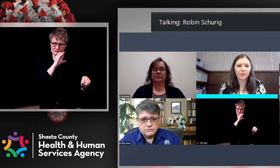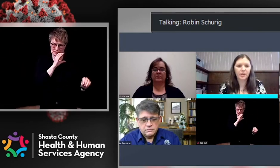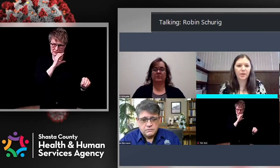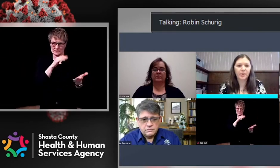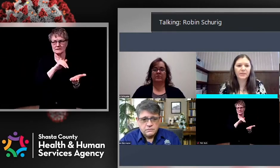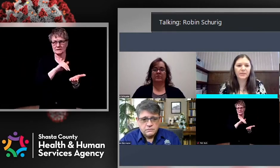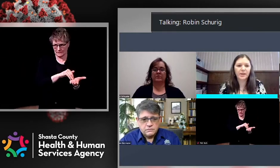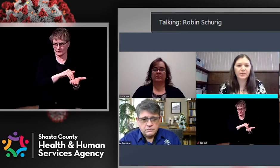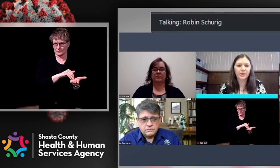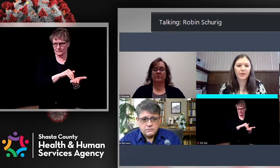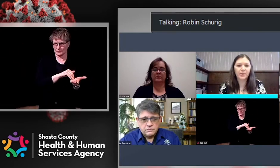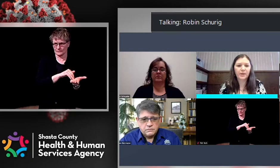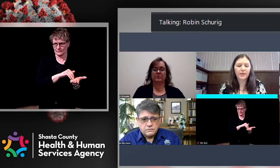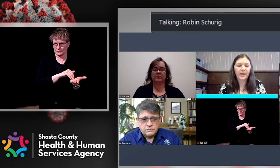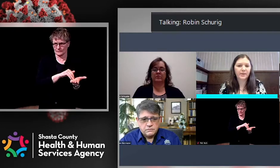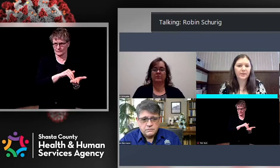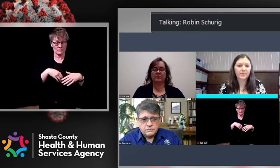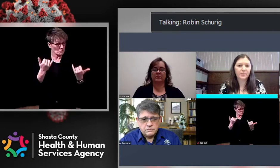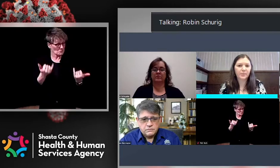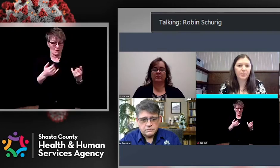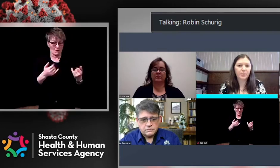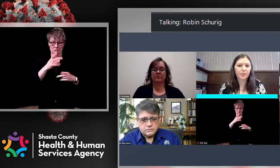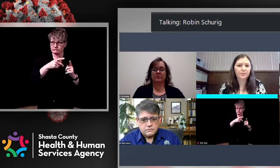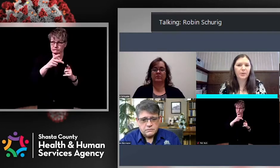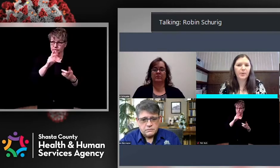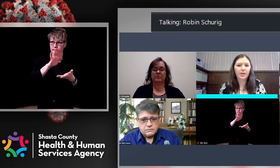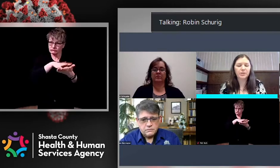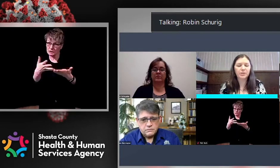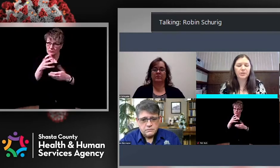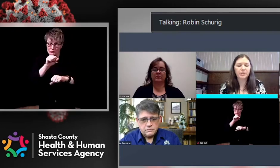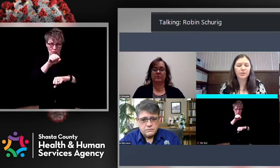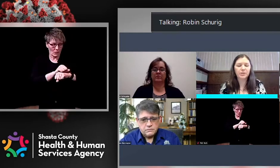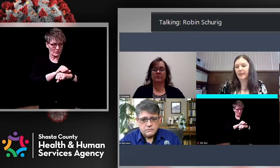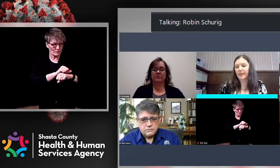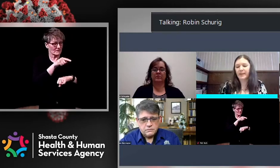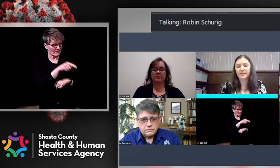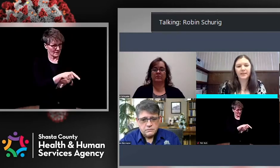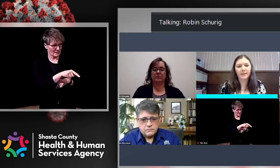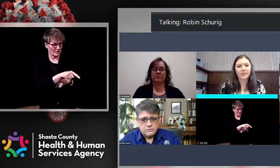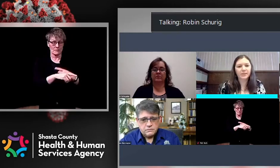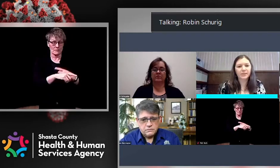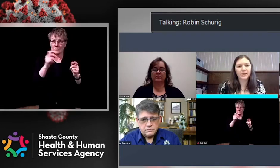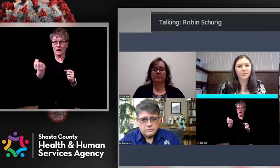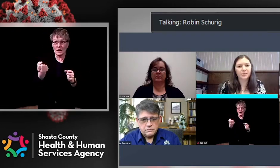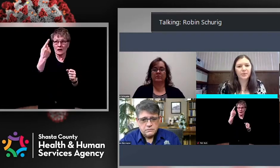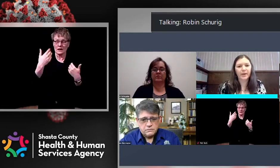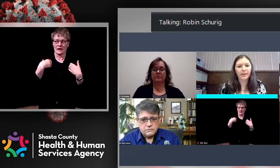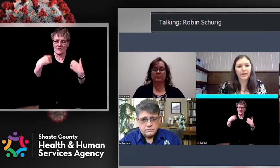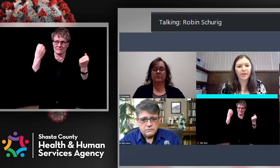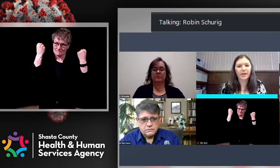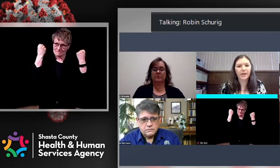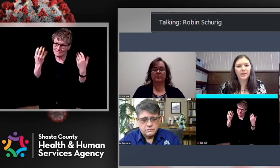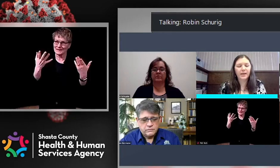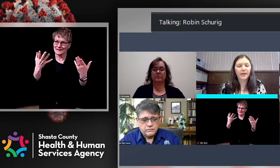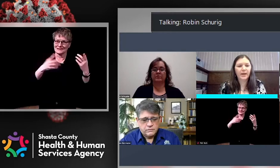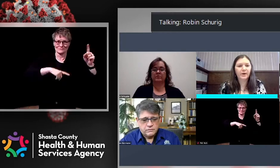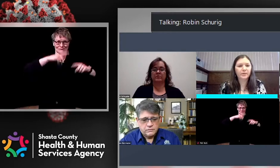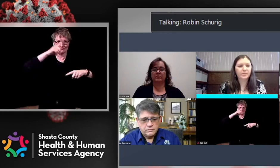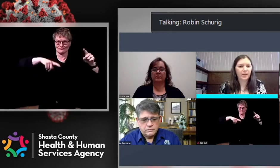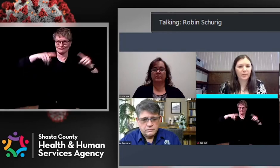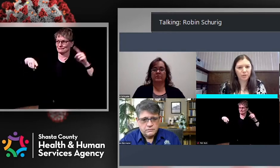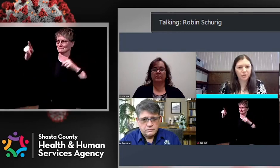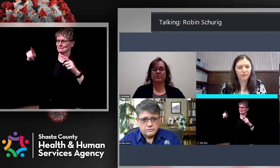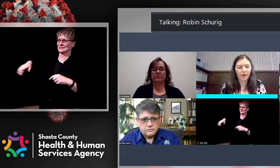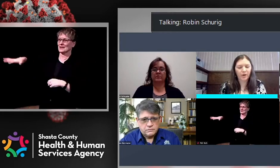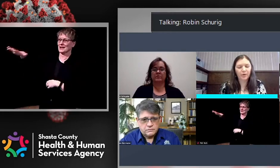People have been scheduling appointments there. So yeah, there's still multiple locations available for people to get tested, and they just need to go to